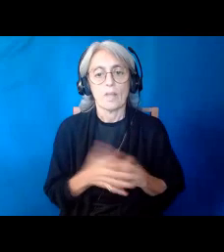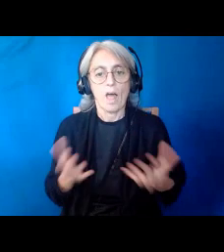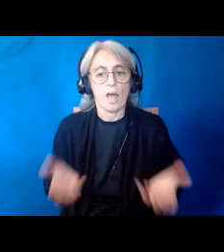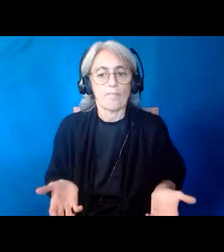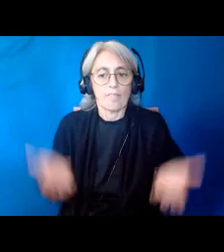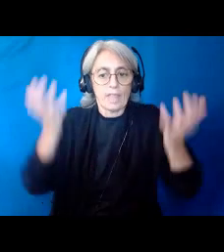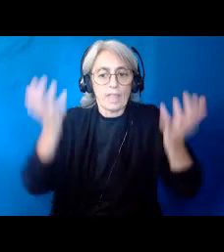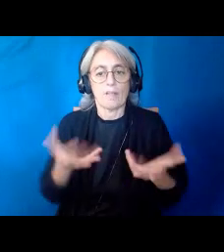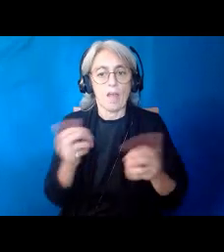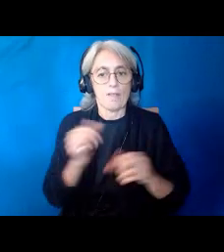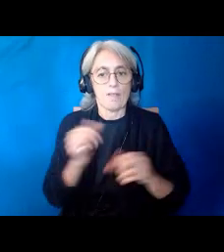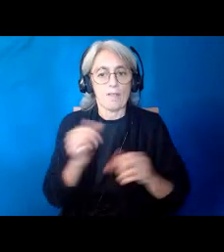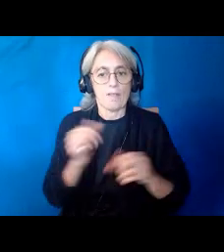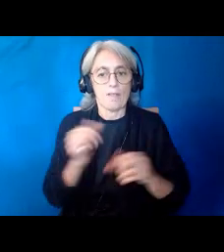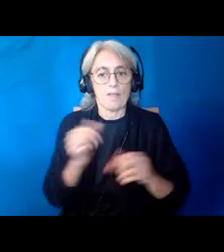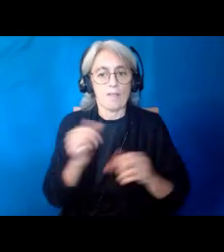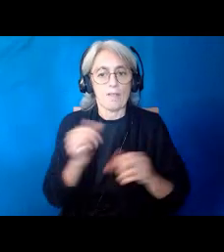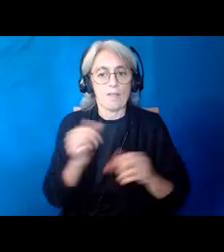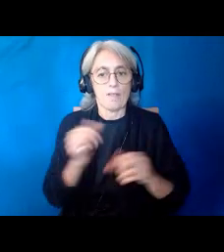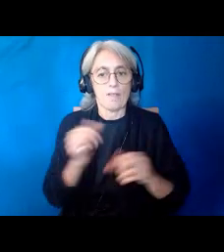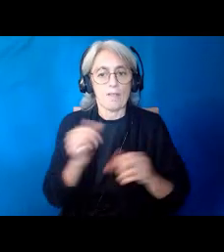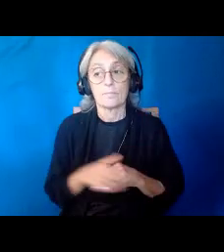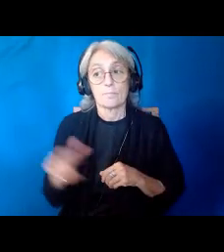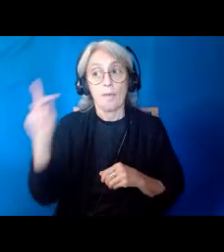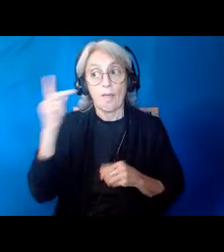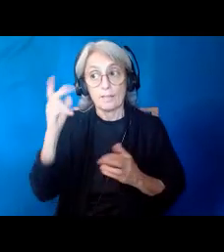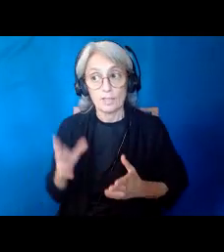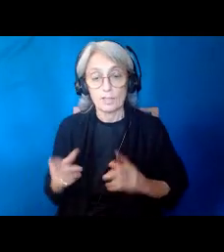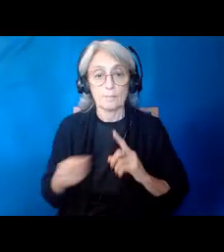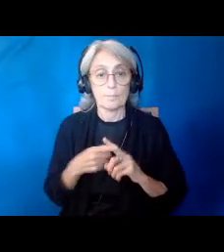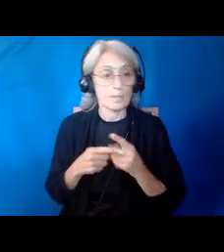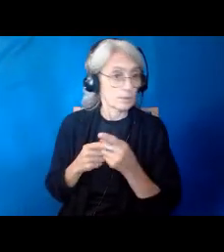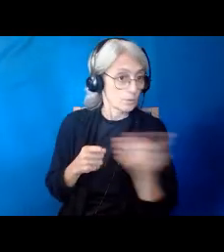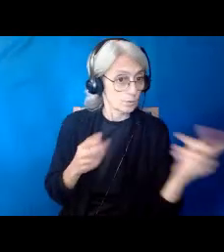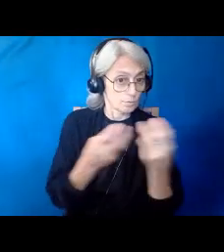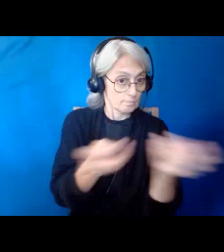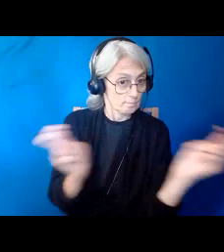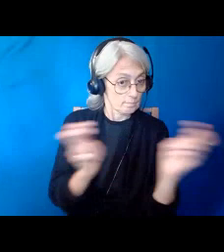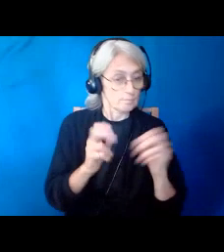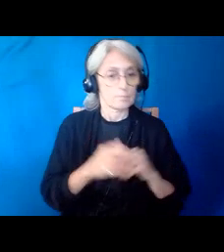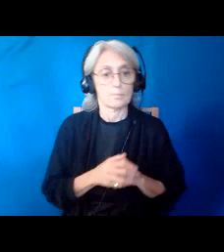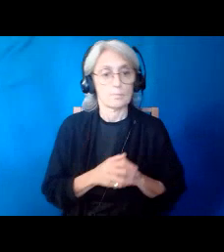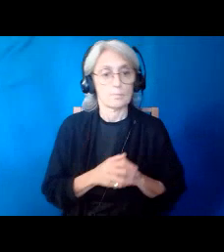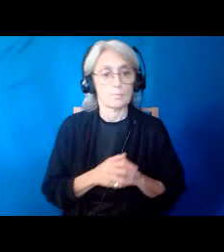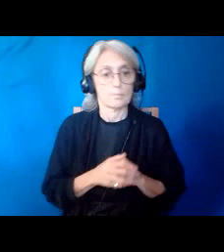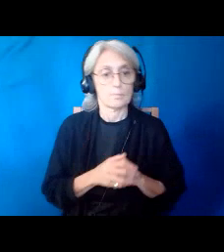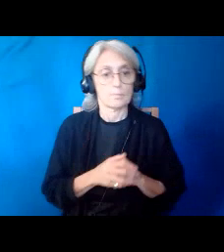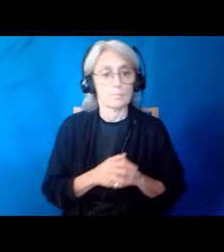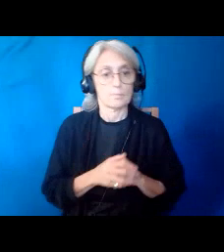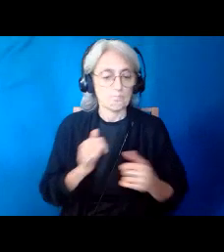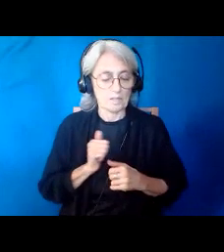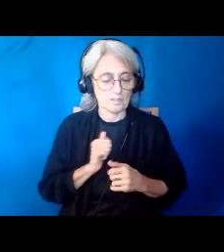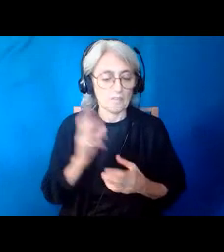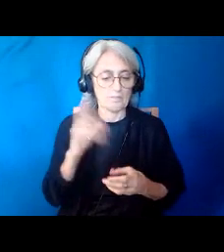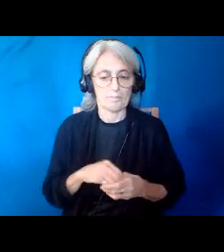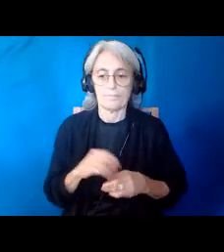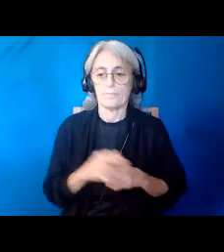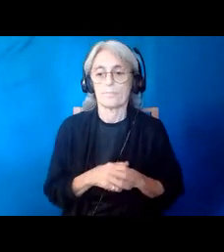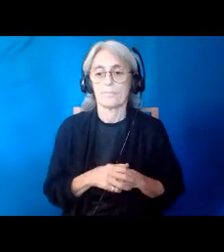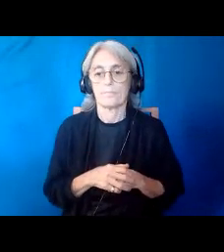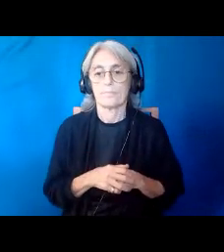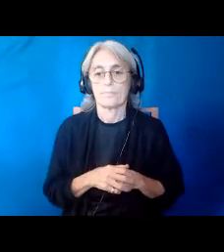of effort, not only from elected officials, but from many of you on the dais and some folks in the audience, myself as well. And I say that with the